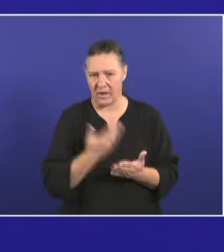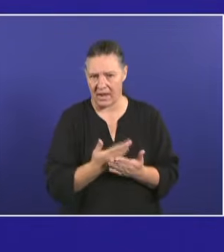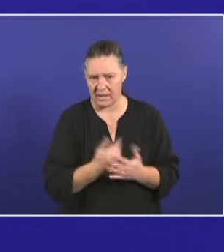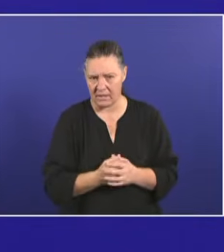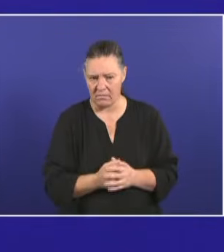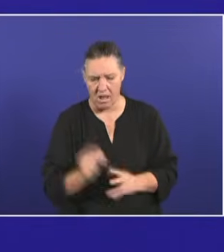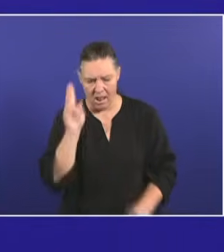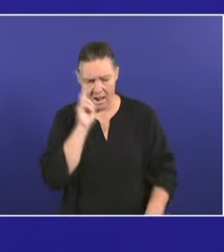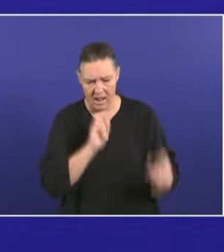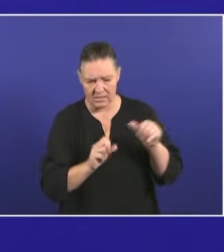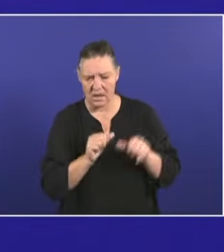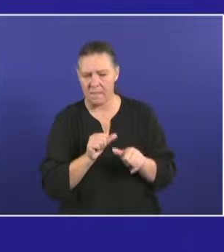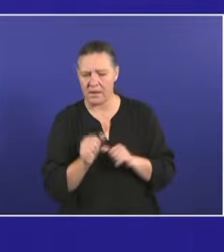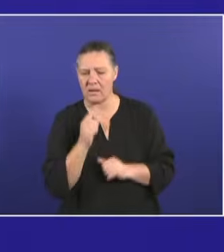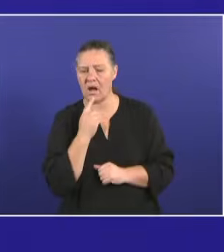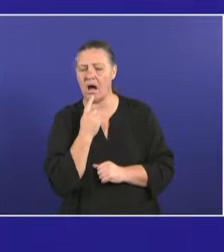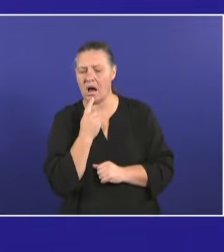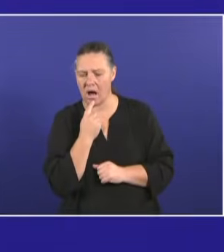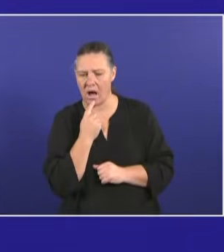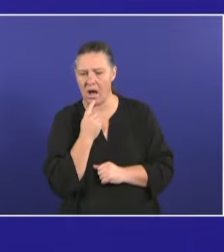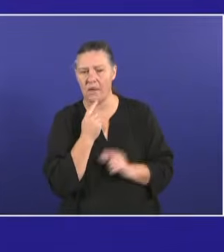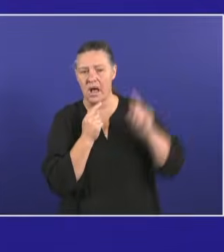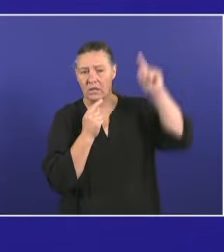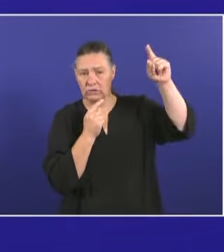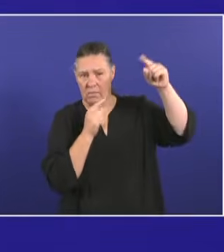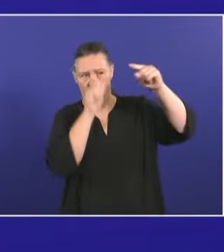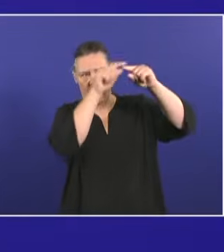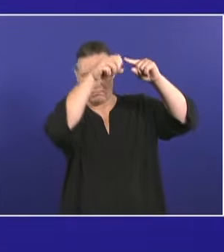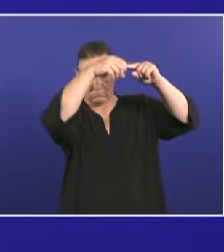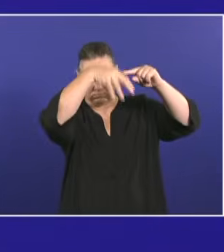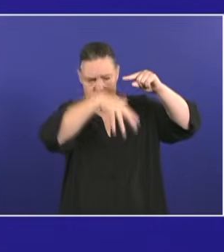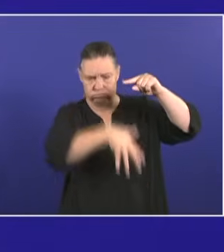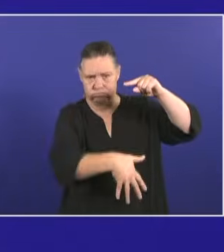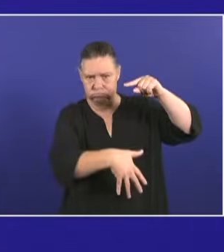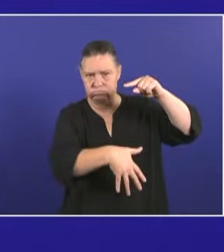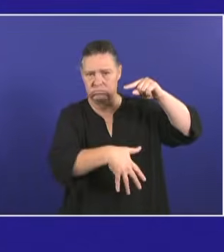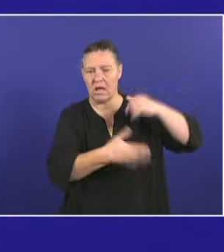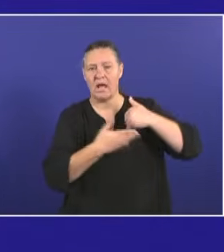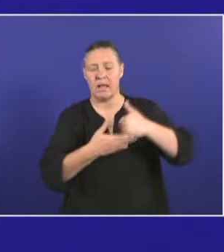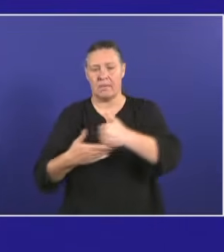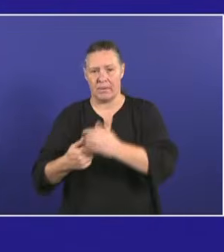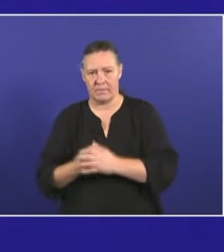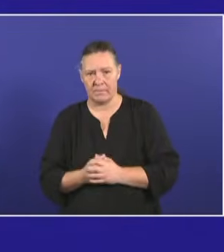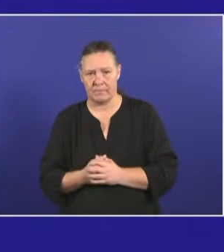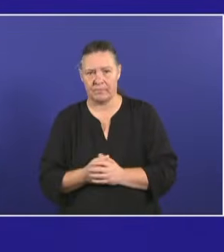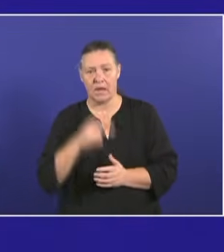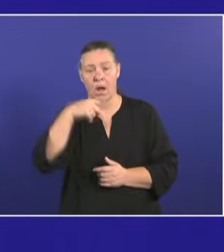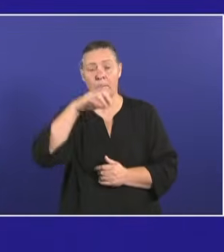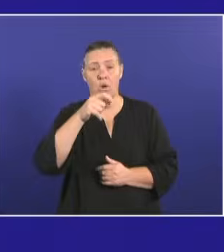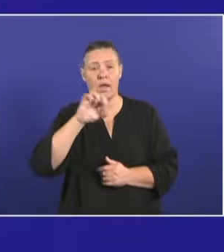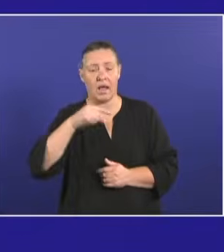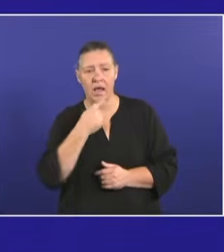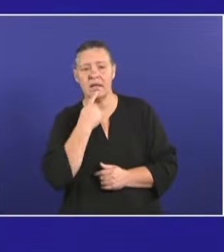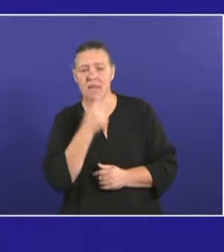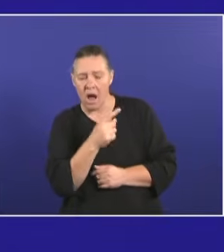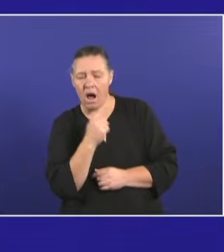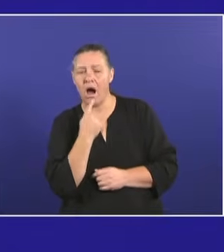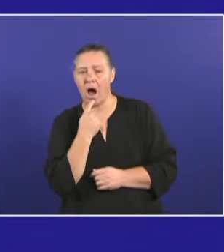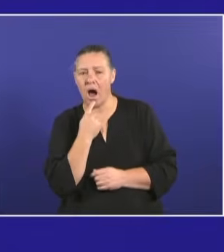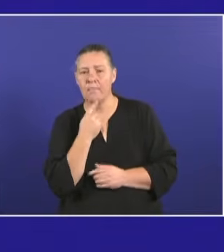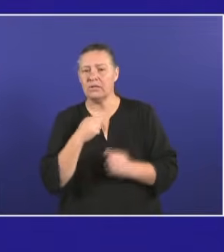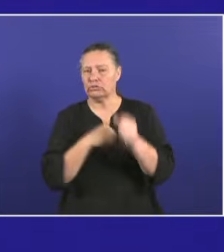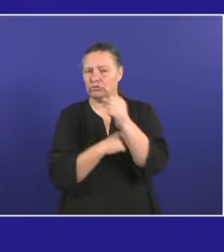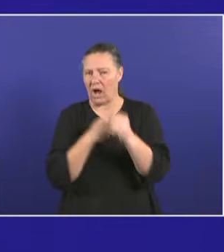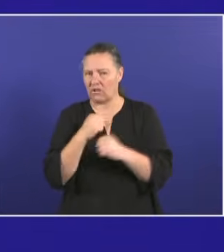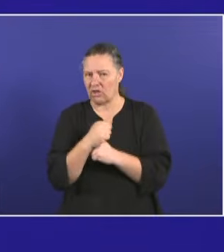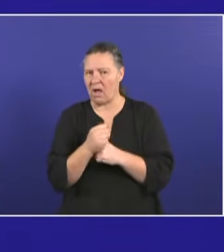listening, and we combine it with top-down results. Polling combined with Metso has given us a structural advantage in